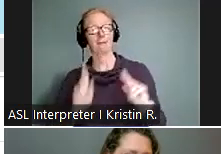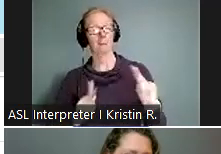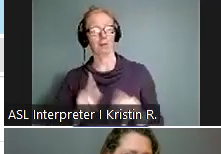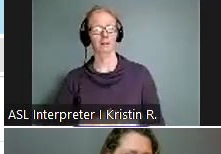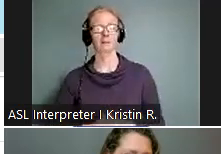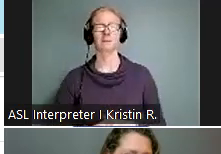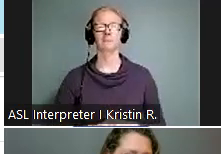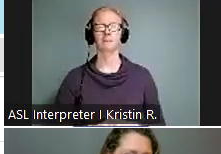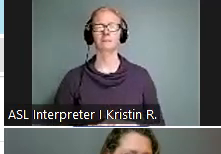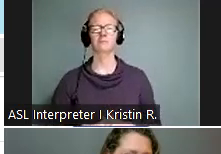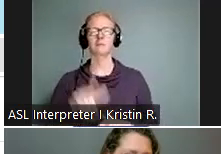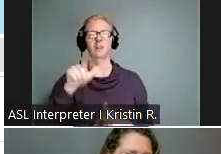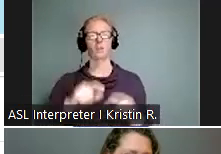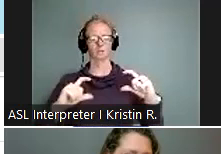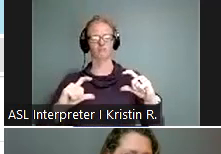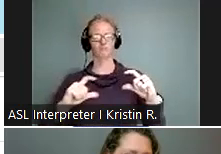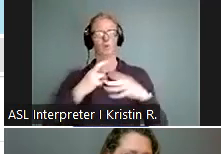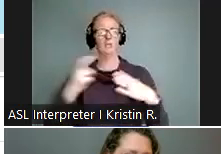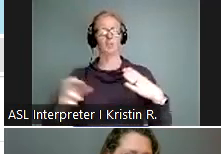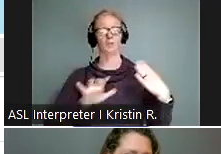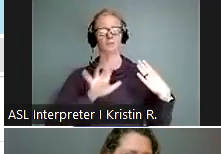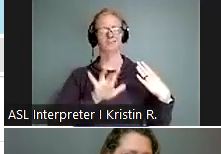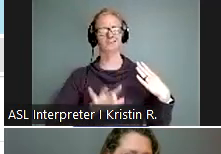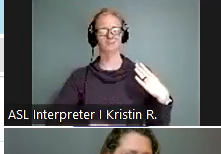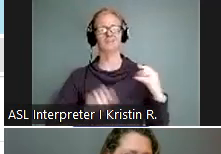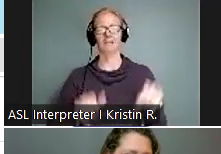So we've got those resources here.